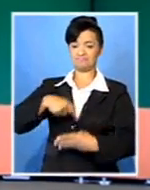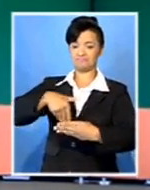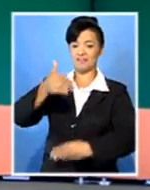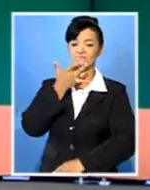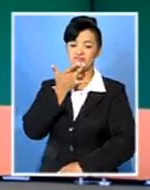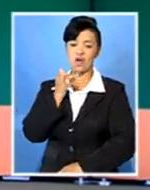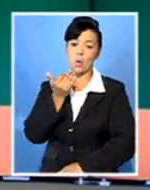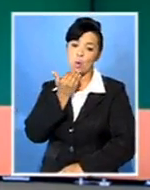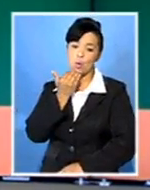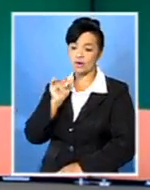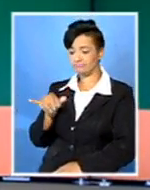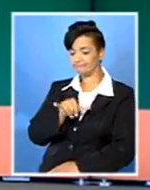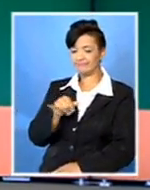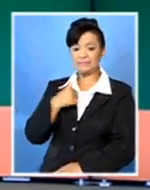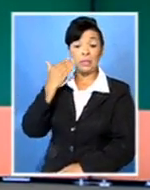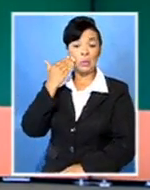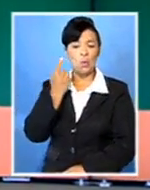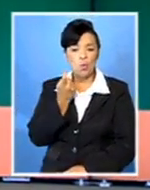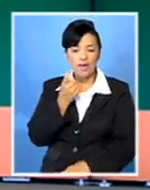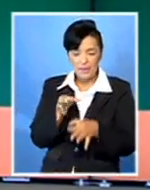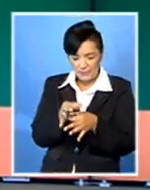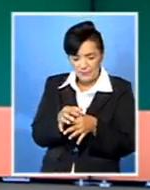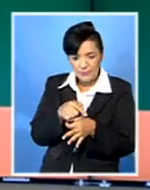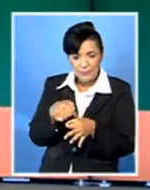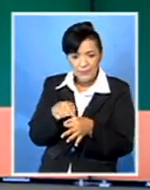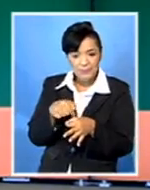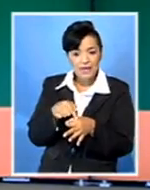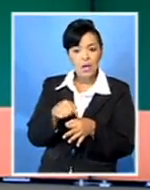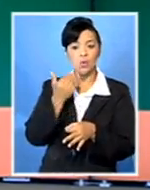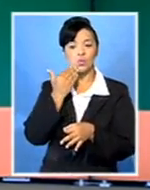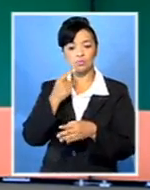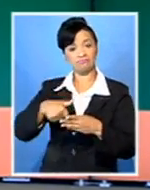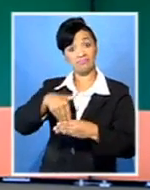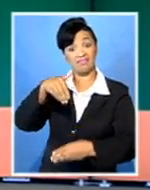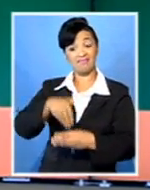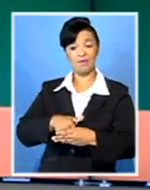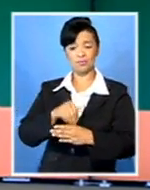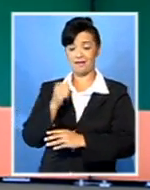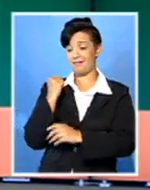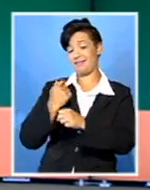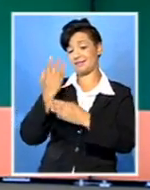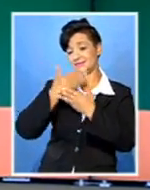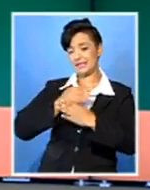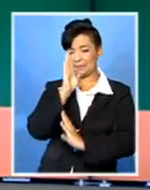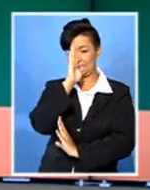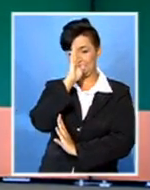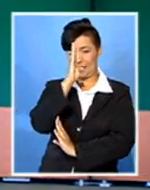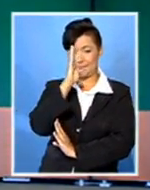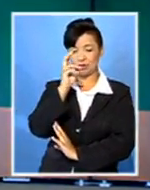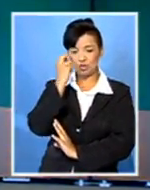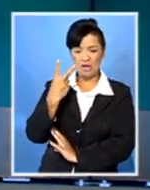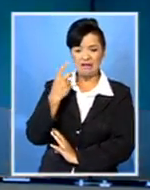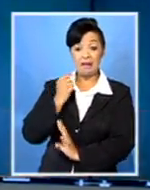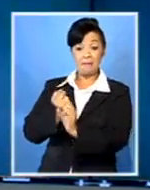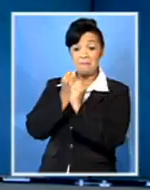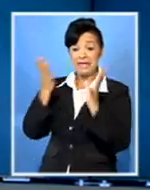to be. And I know that in one little town, there was a voting that took place at midnight, but there weren't very many people